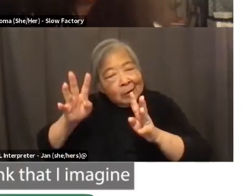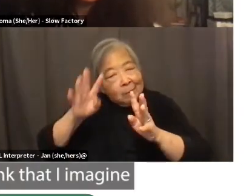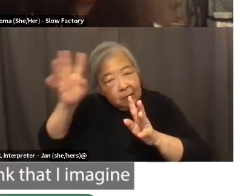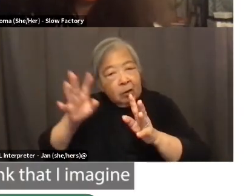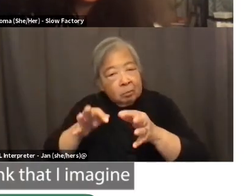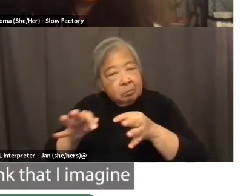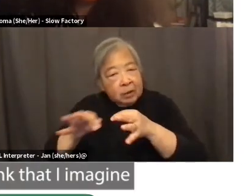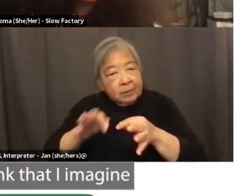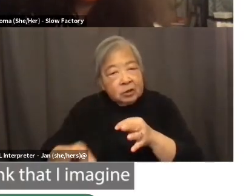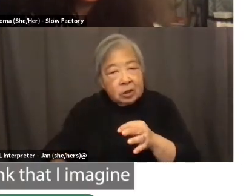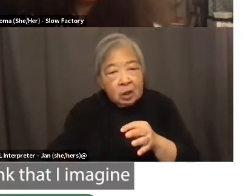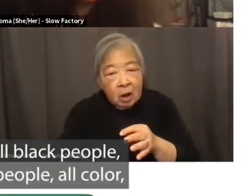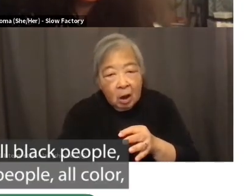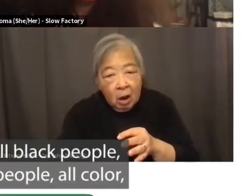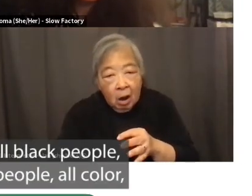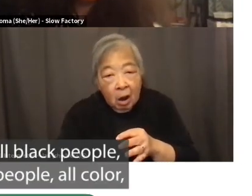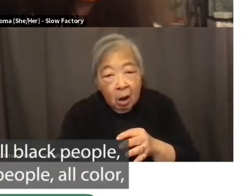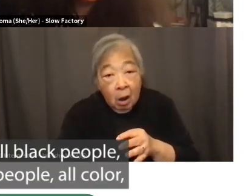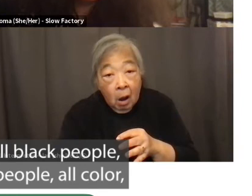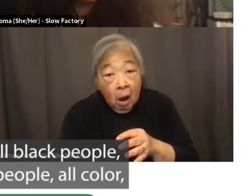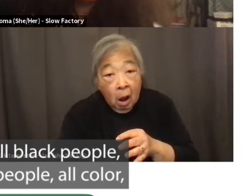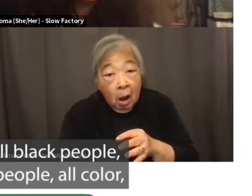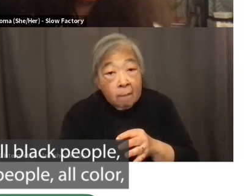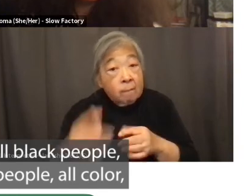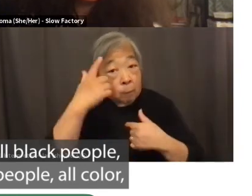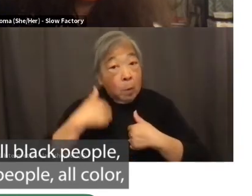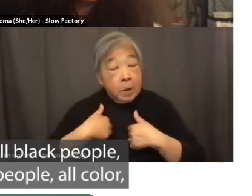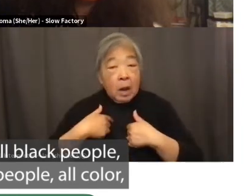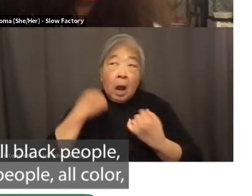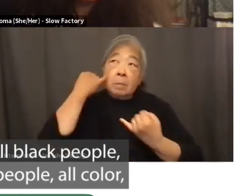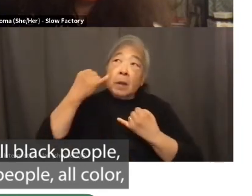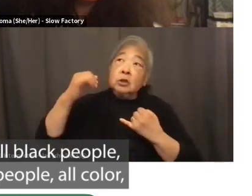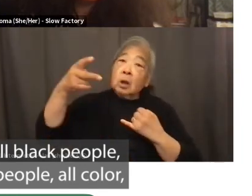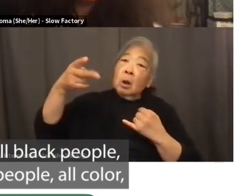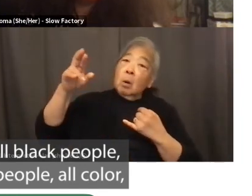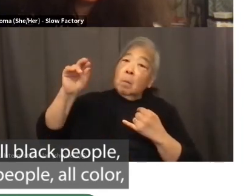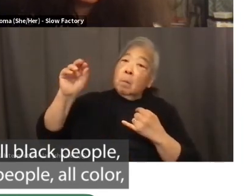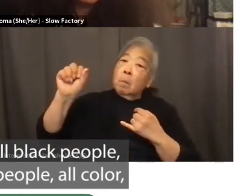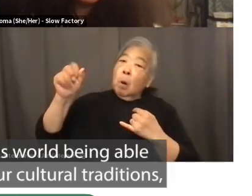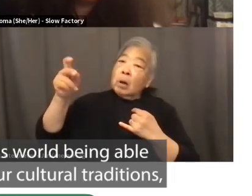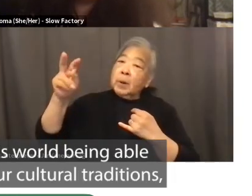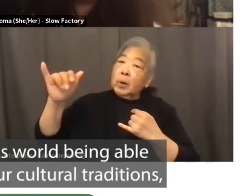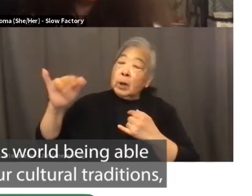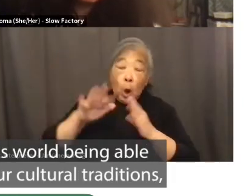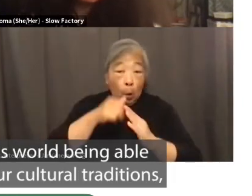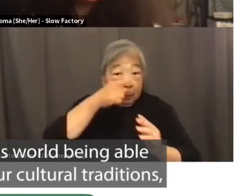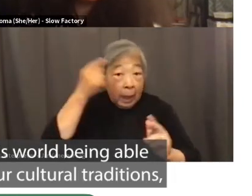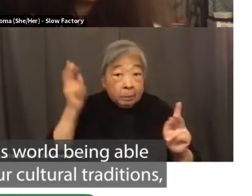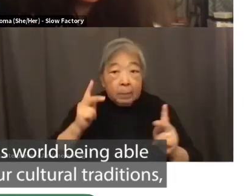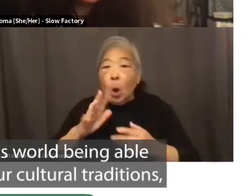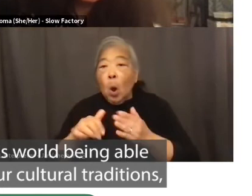that I imagine prosperity as all Black people, all oppressed people, all colonized people in this